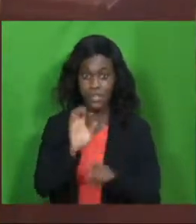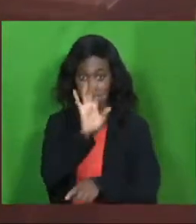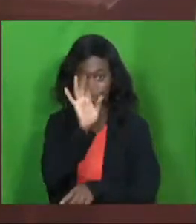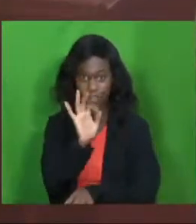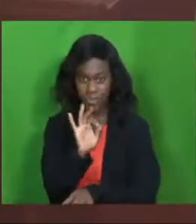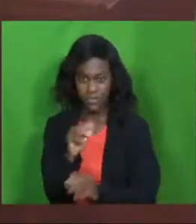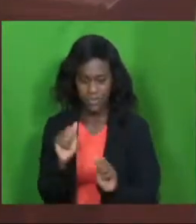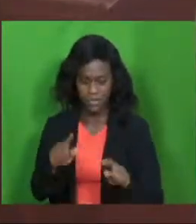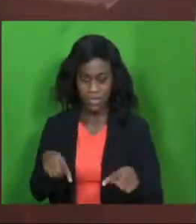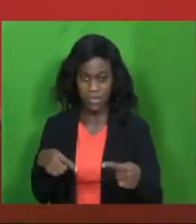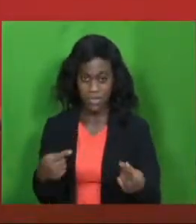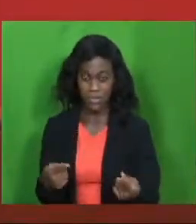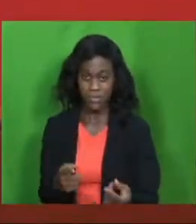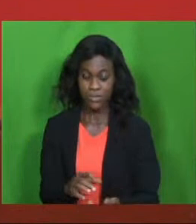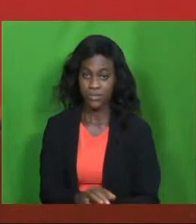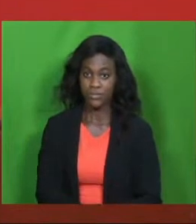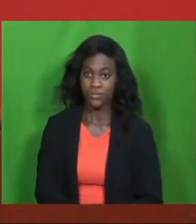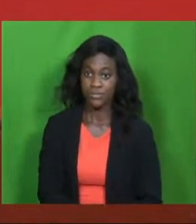You're discharged now.